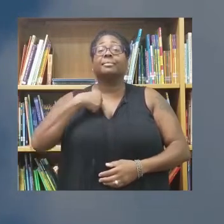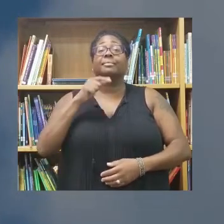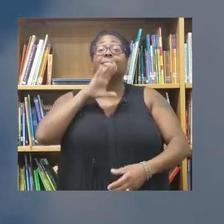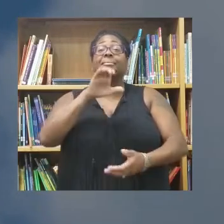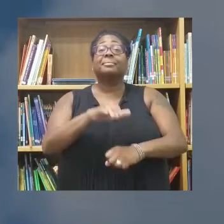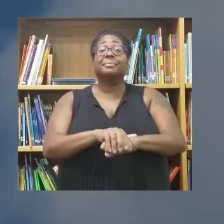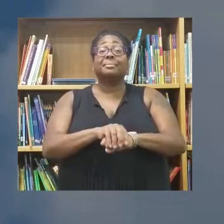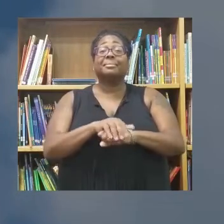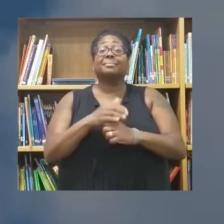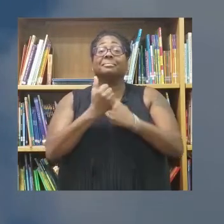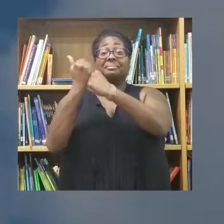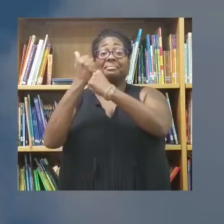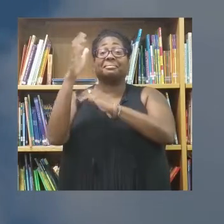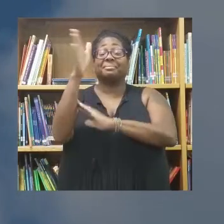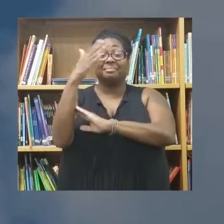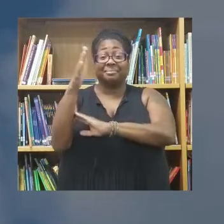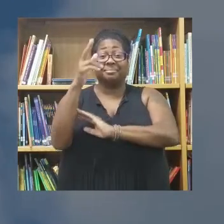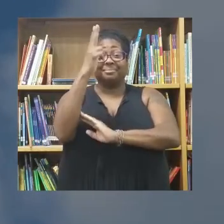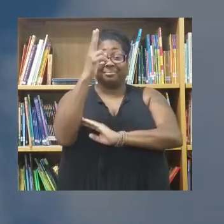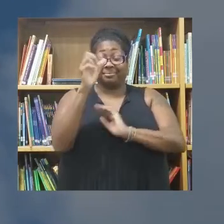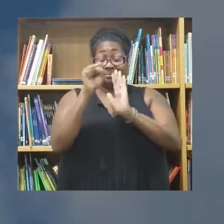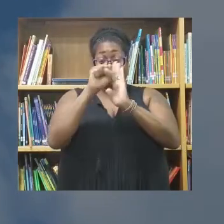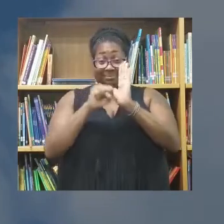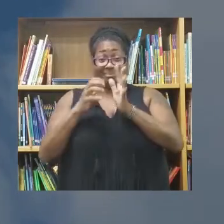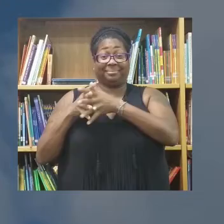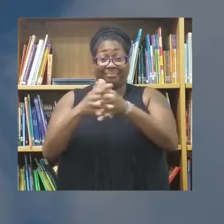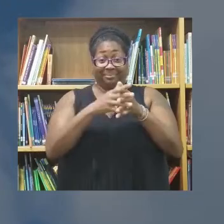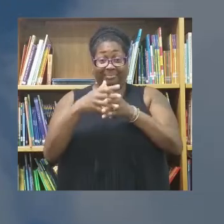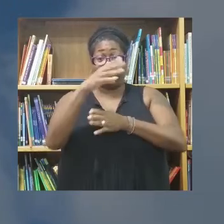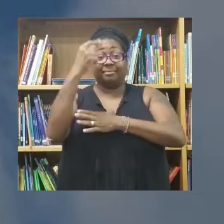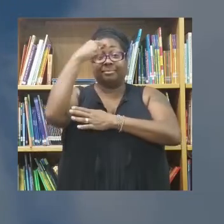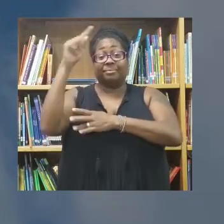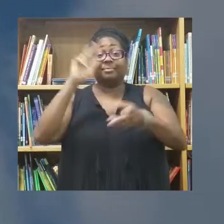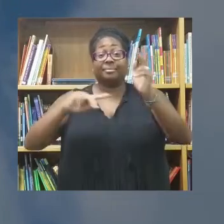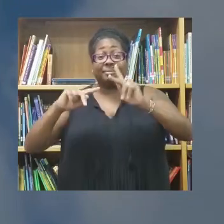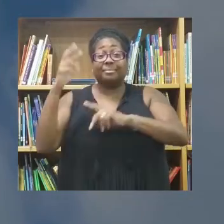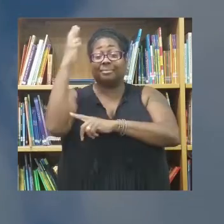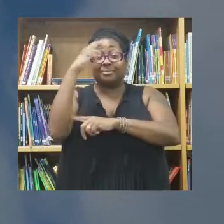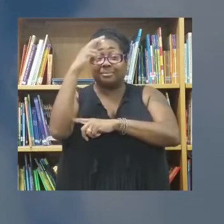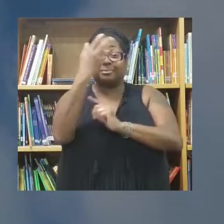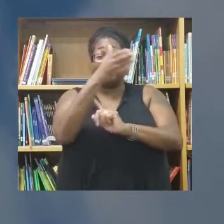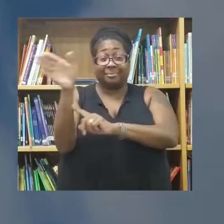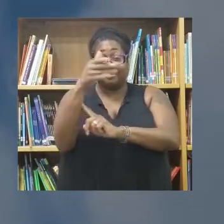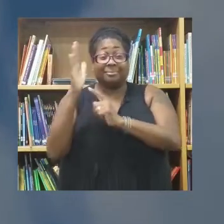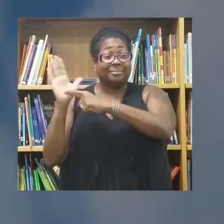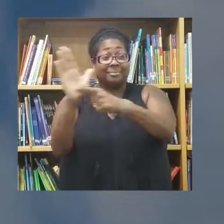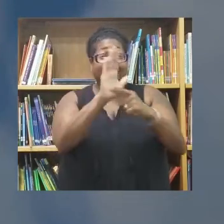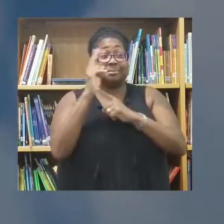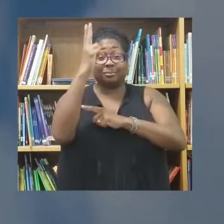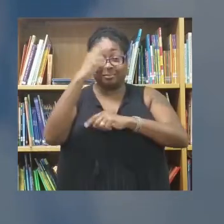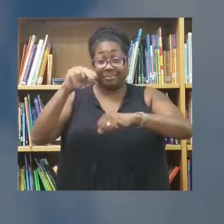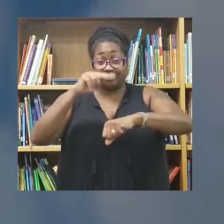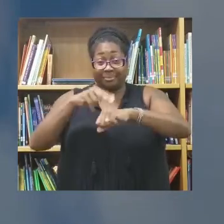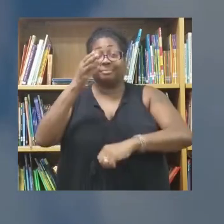Allegiance. I pledge allegiance to the flag of the United States of America and to the republic for which it